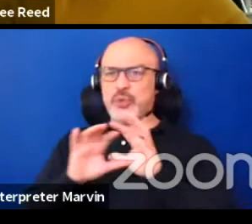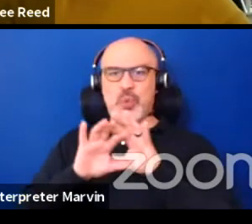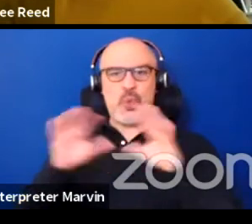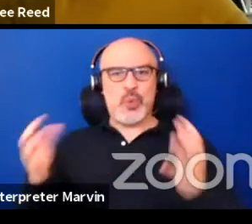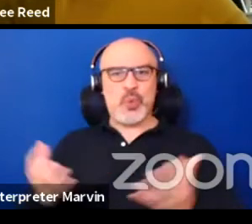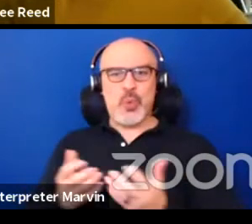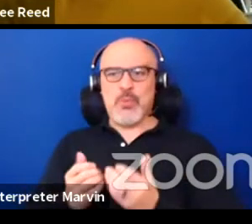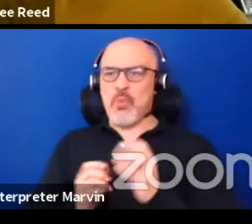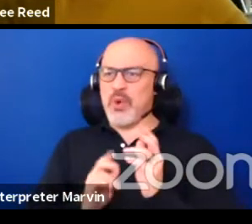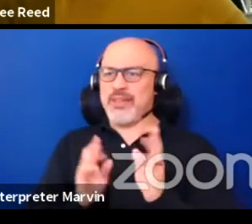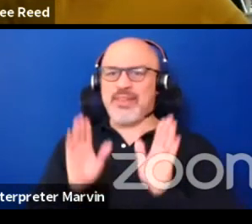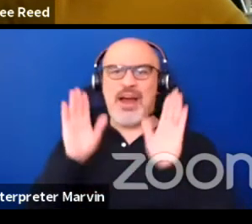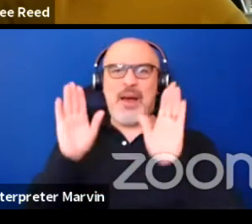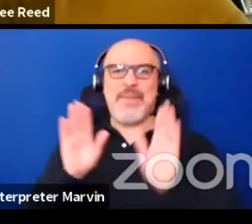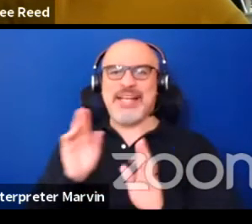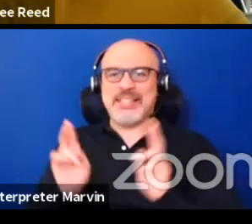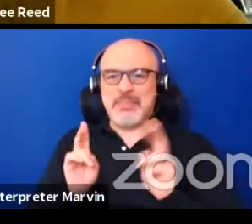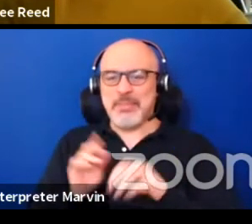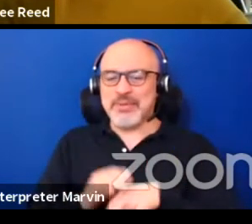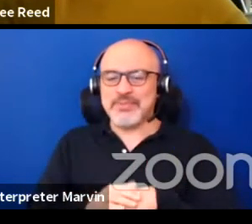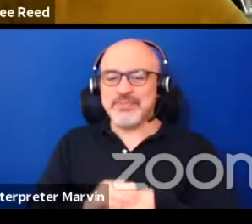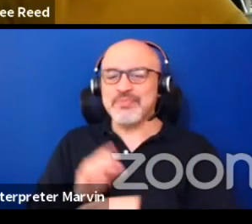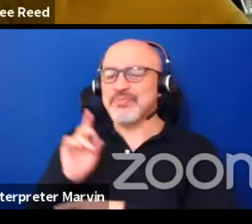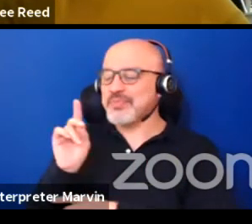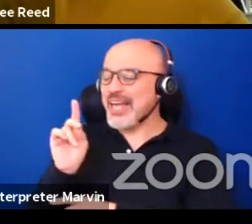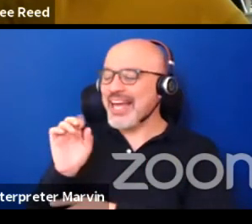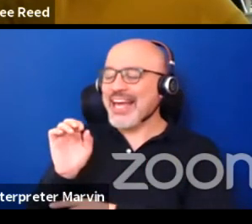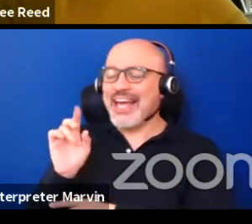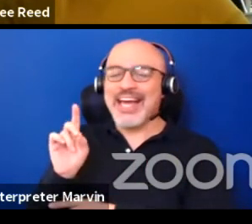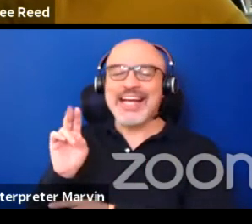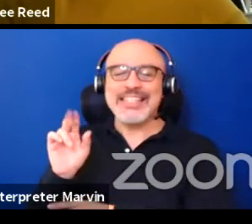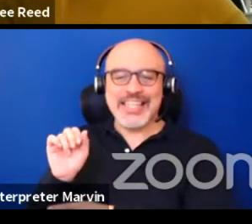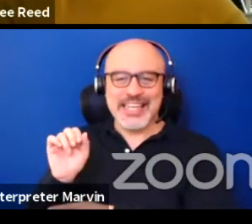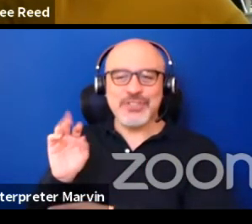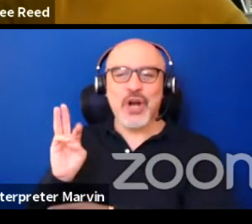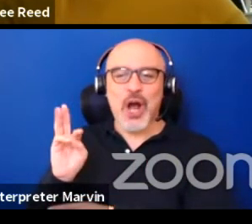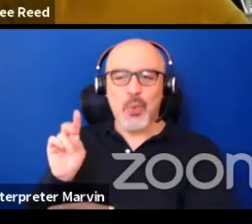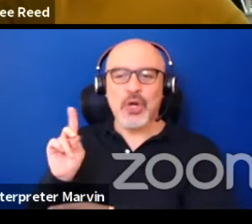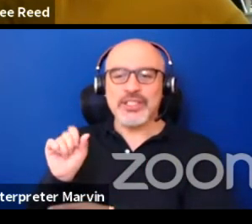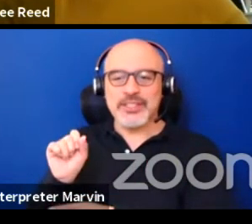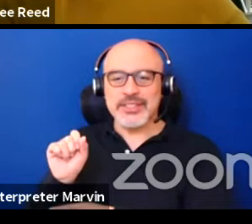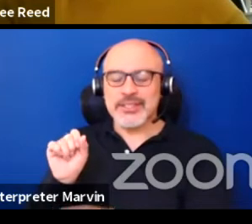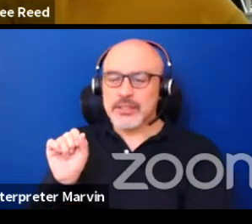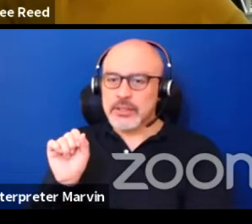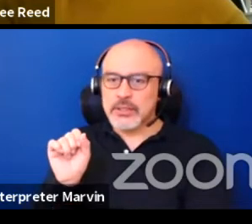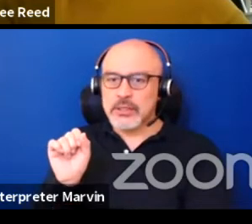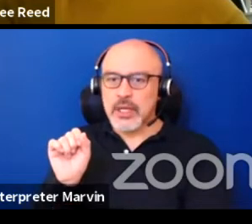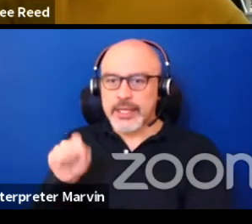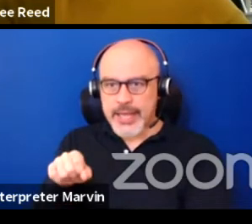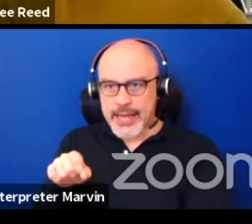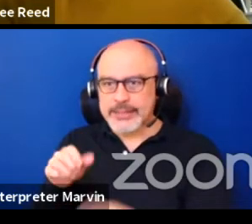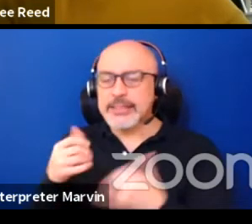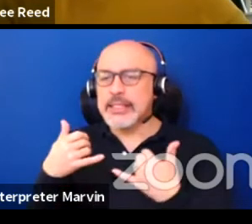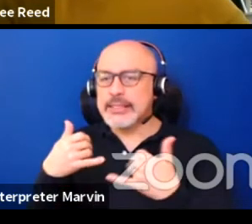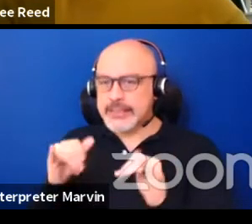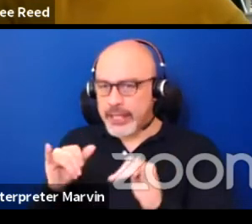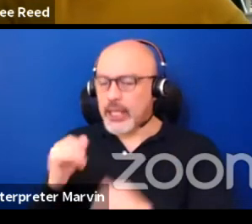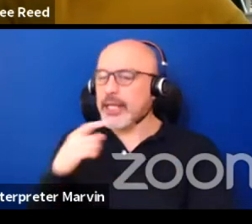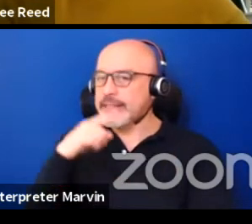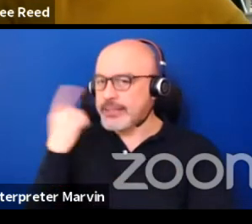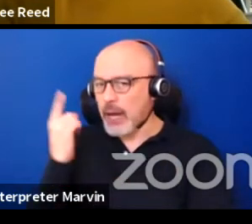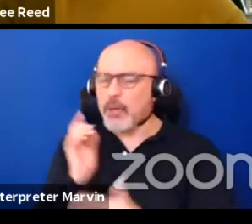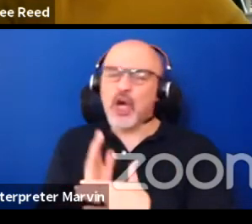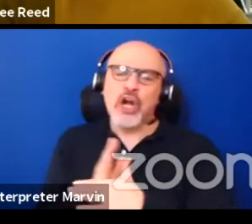people. My name is Deidre Woods. I am it's still in the summer, so kind of